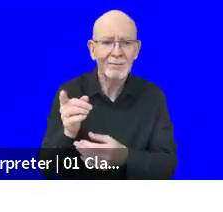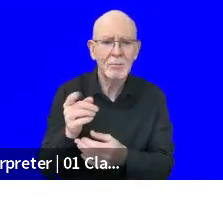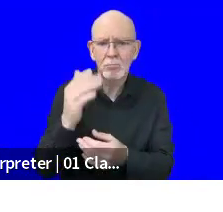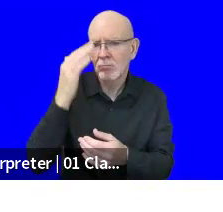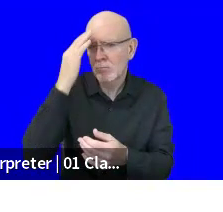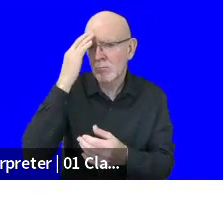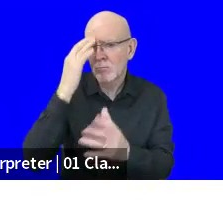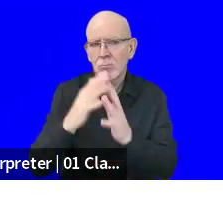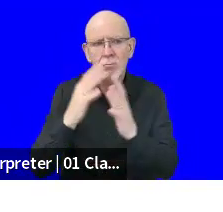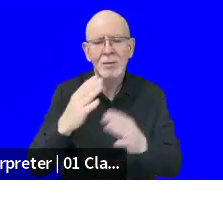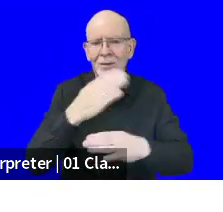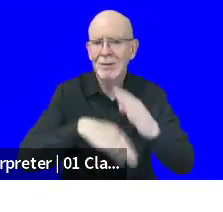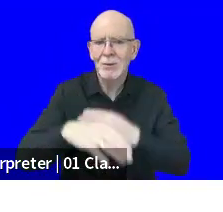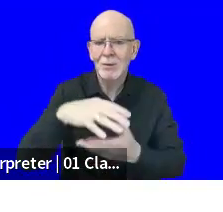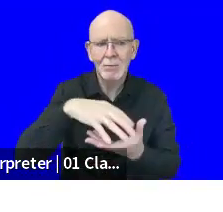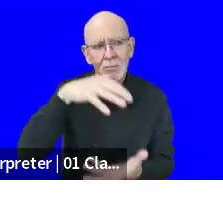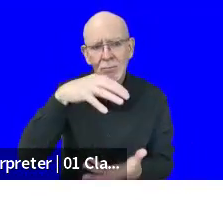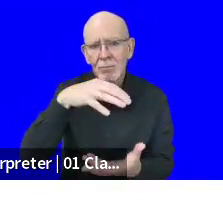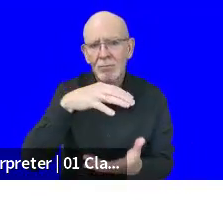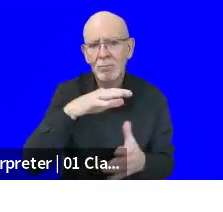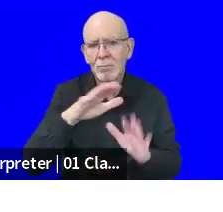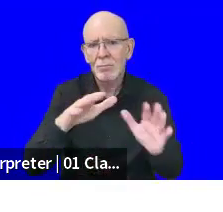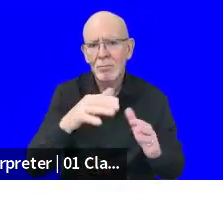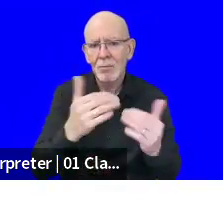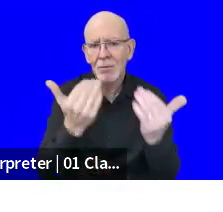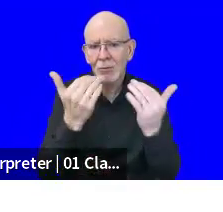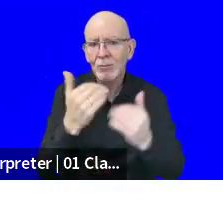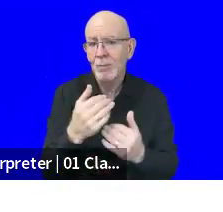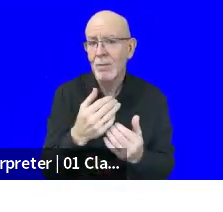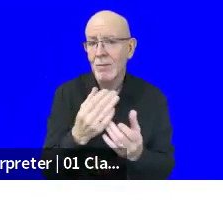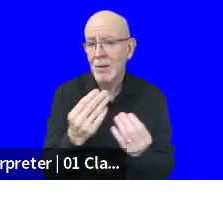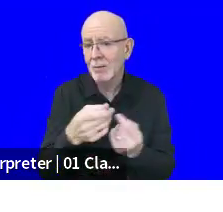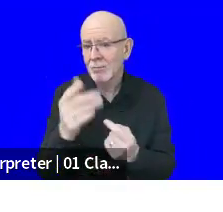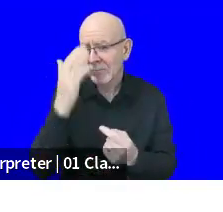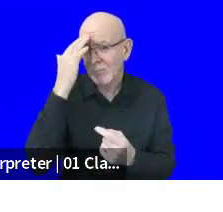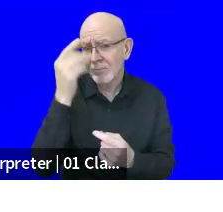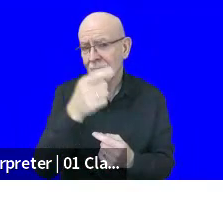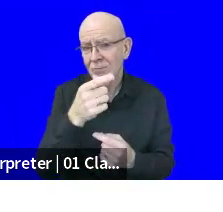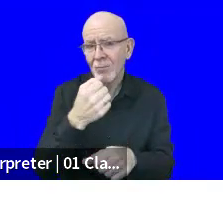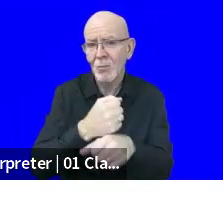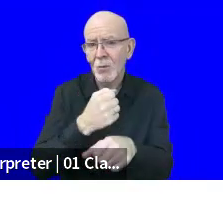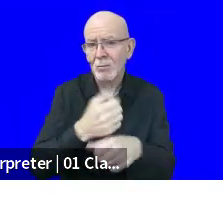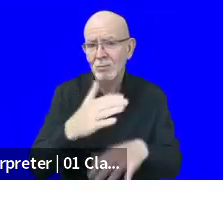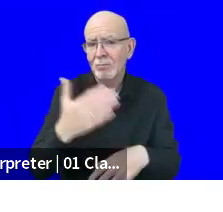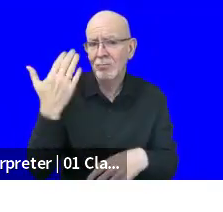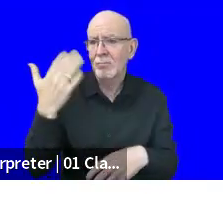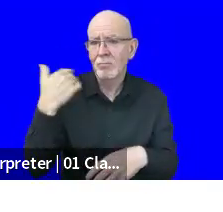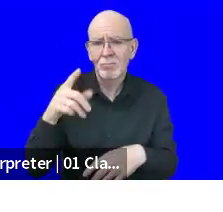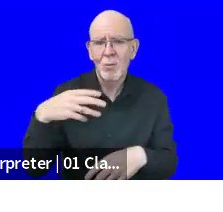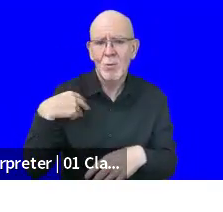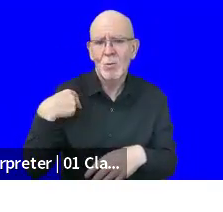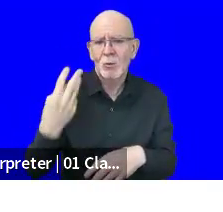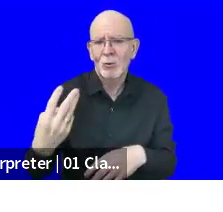the Washington Group short set of questions and other issues related to social protection. We have